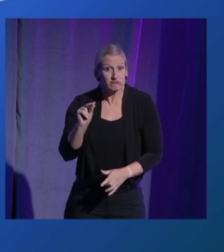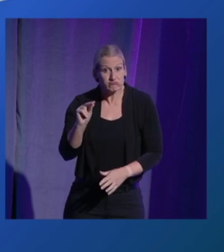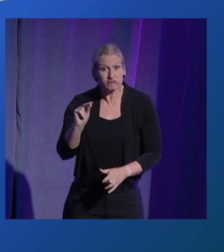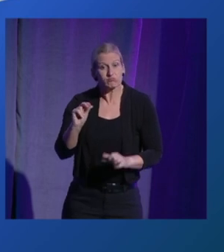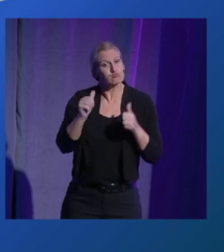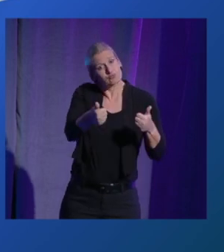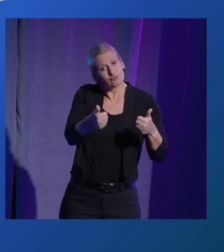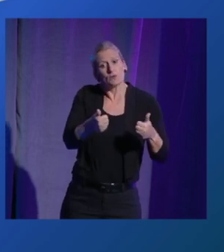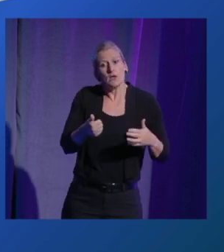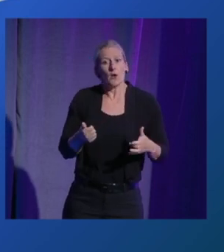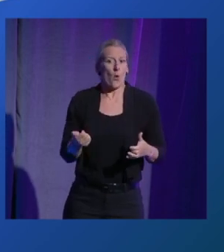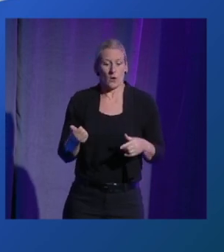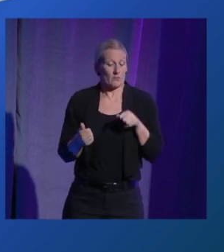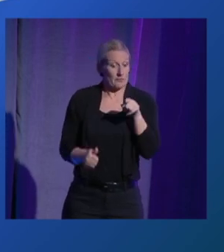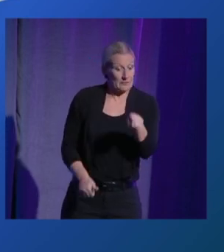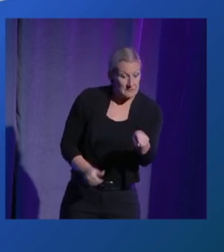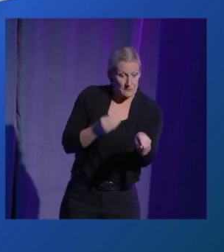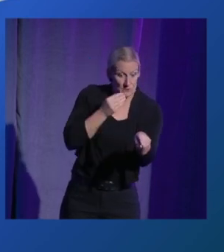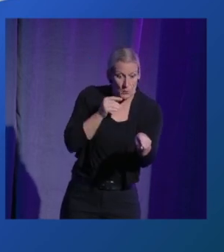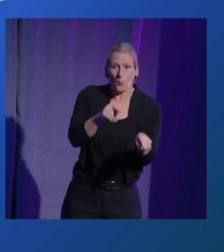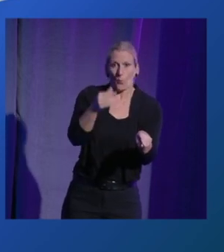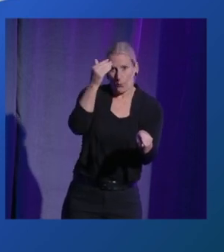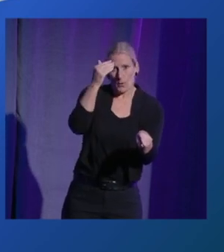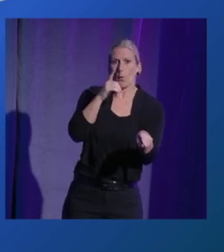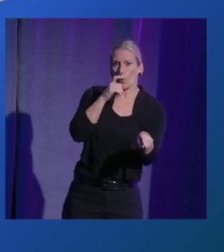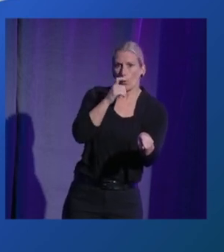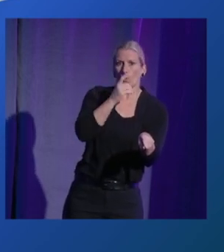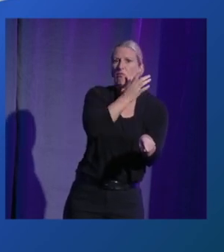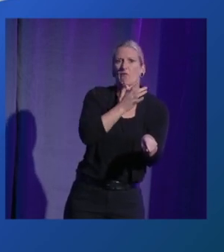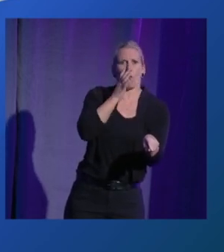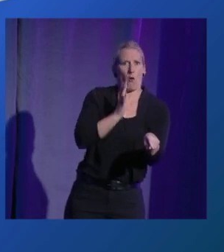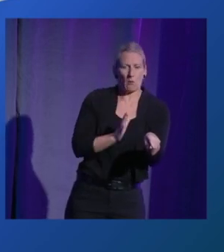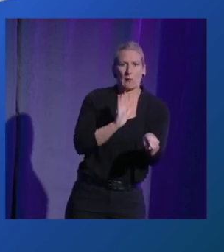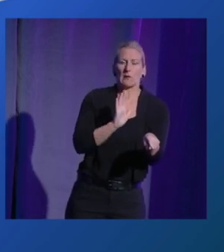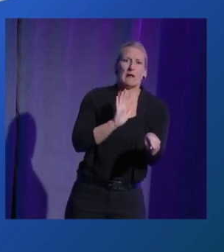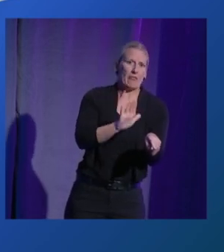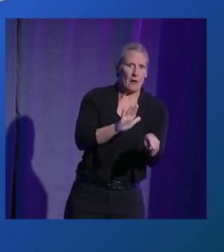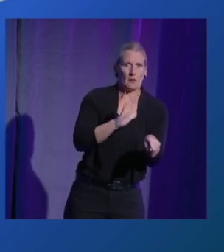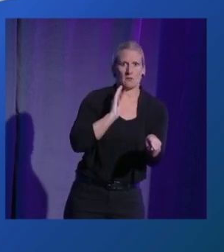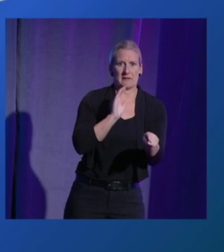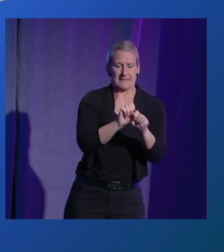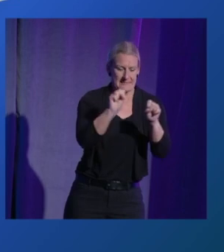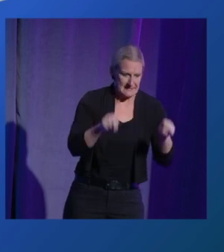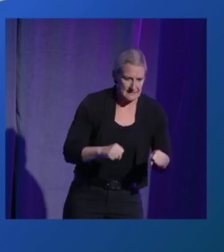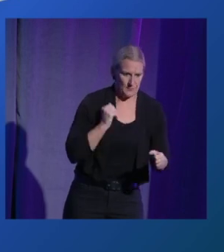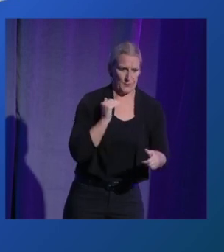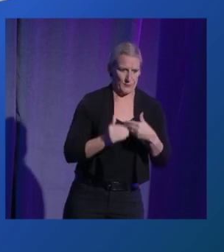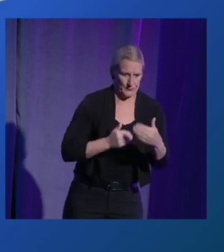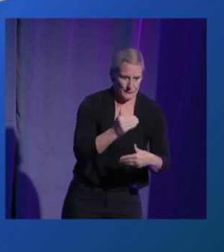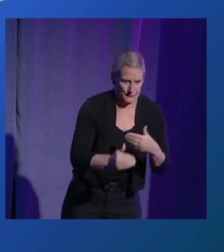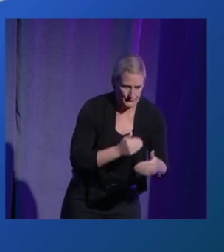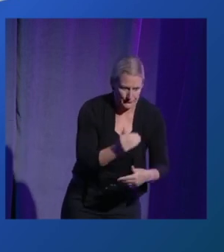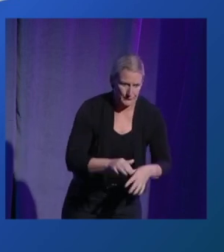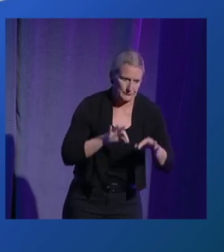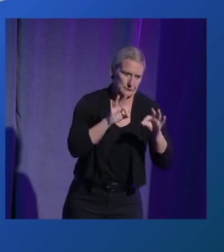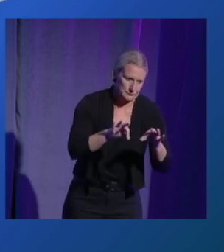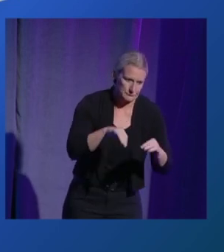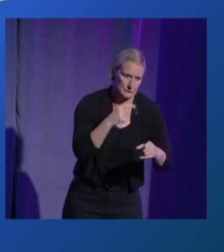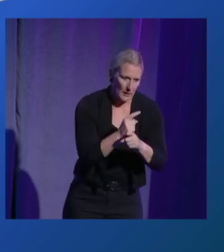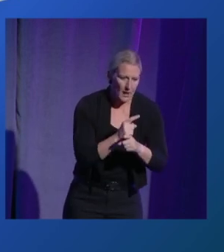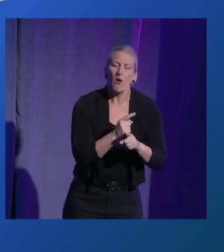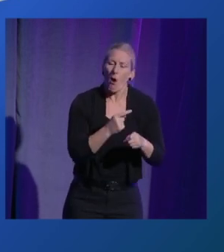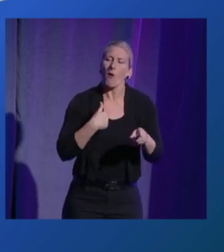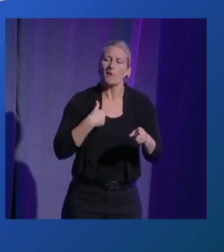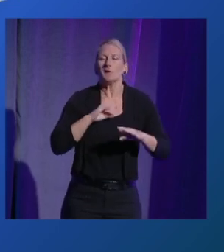grower the farmer was of this commodity and doing that in a system that is built to treat everything exactly the same